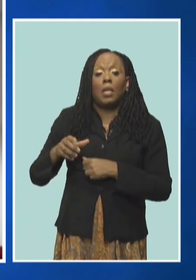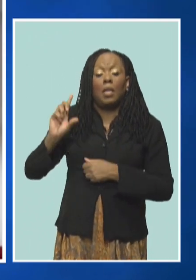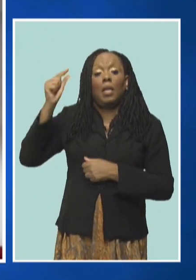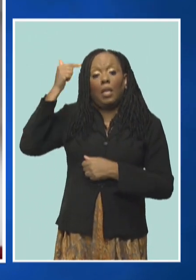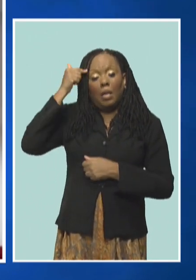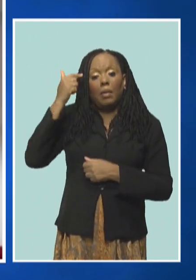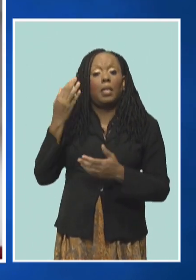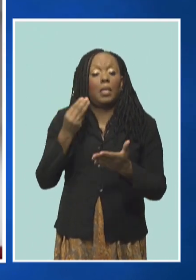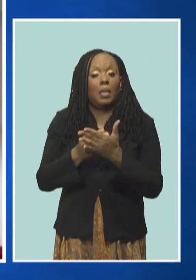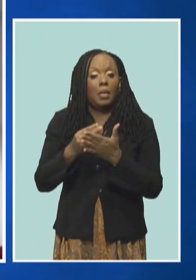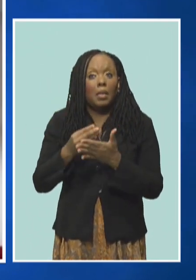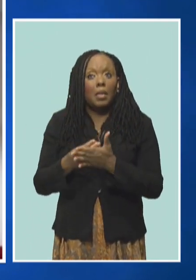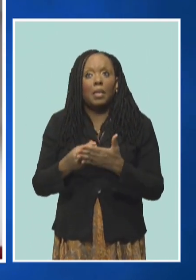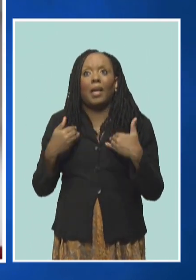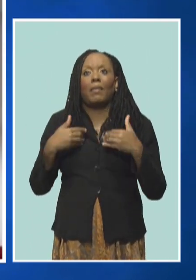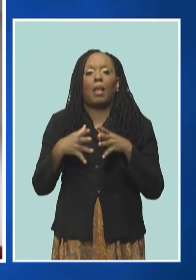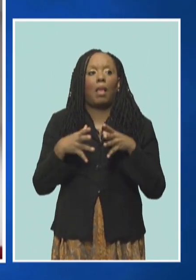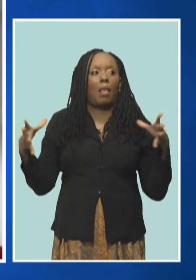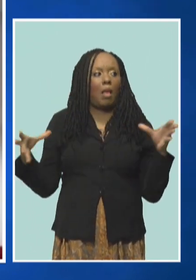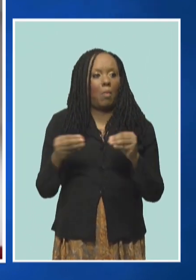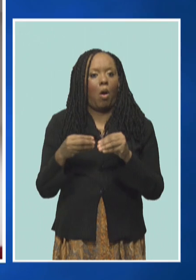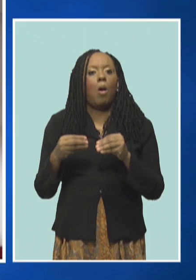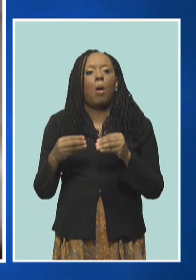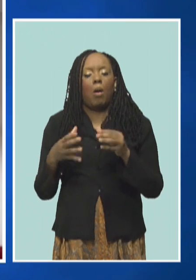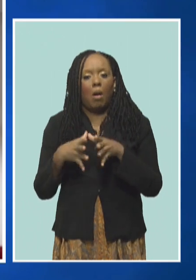surplus, again, which is excellent.